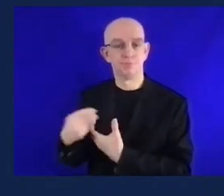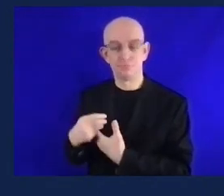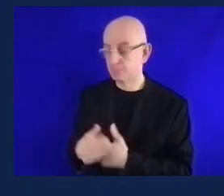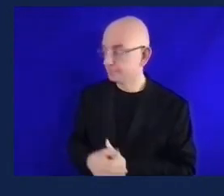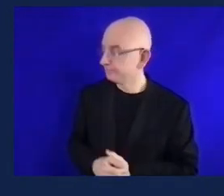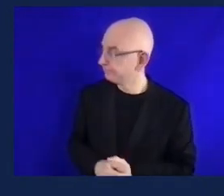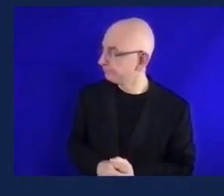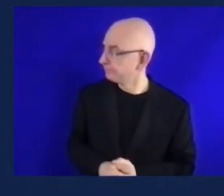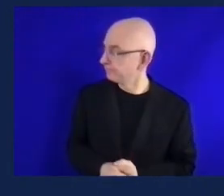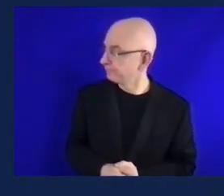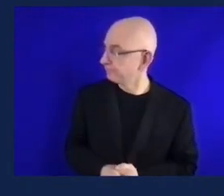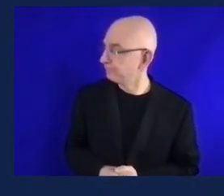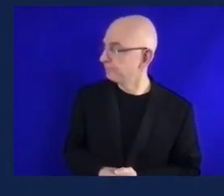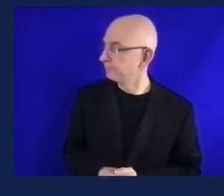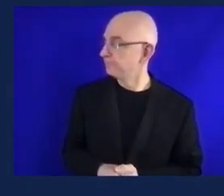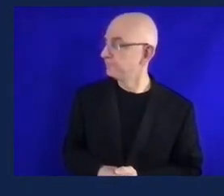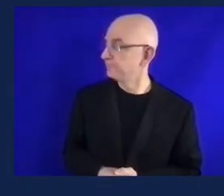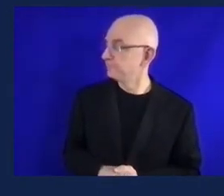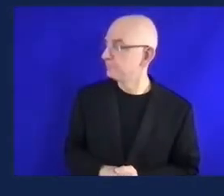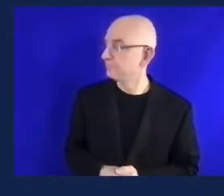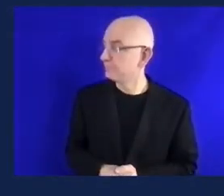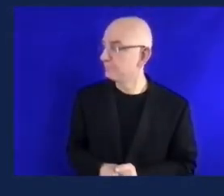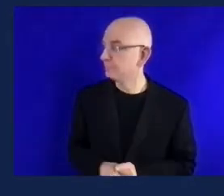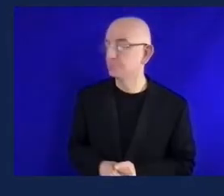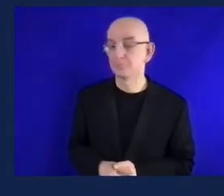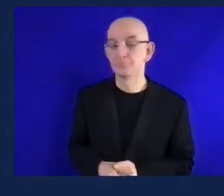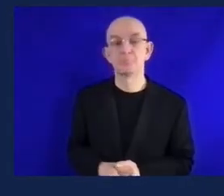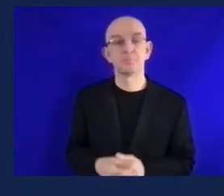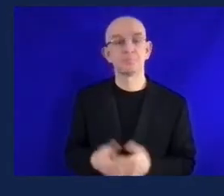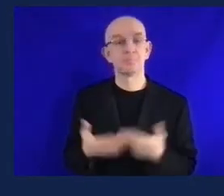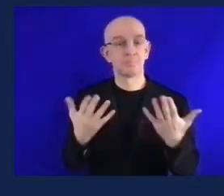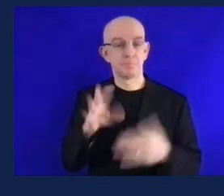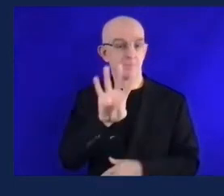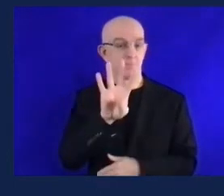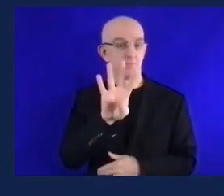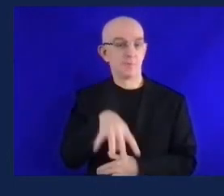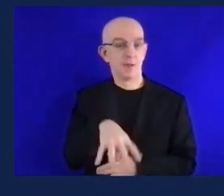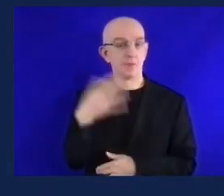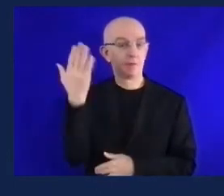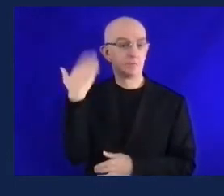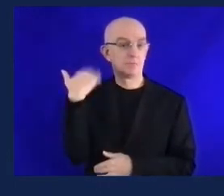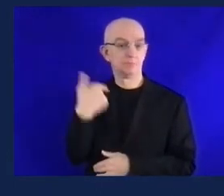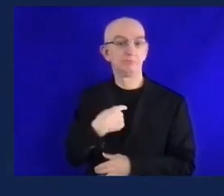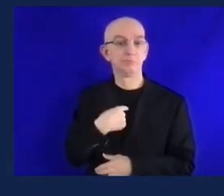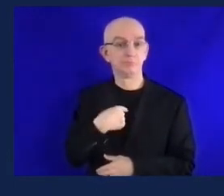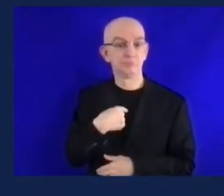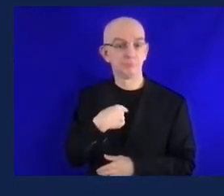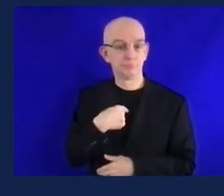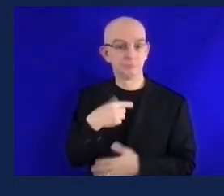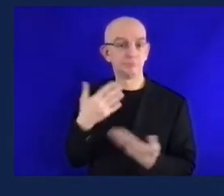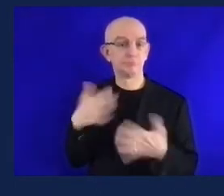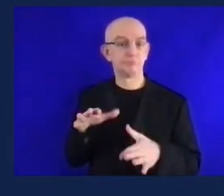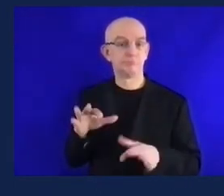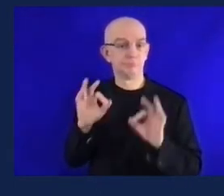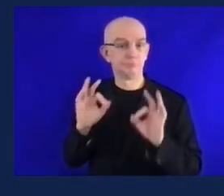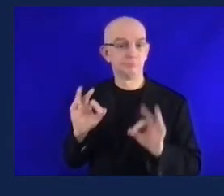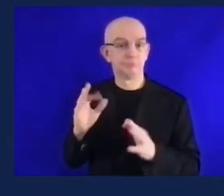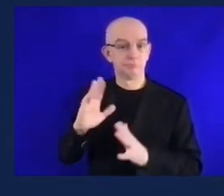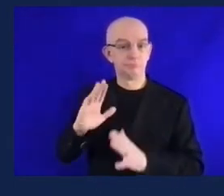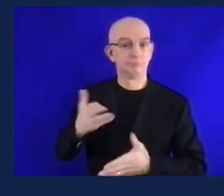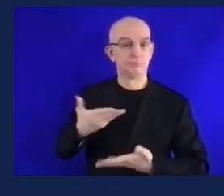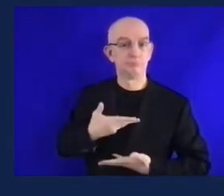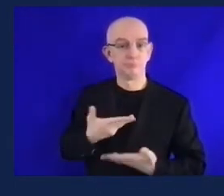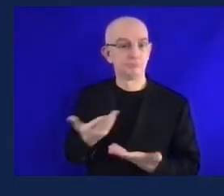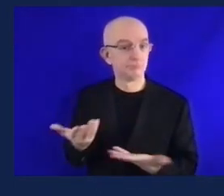best proposals I have received in my life. It really encourages me and makes me happy. You are